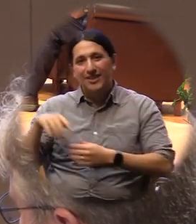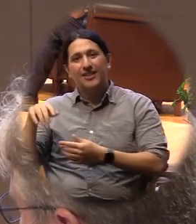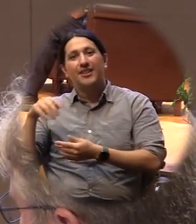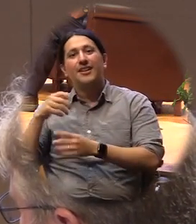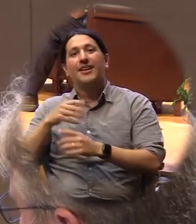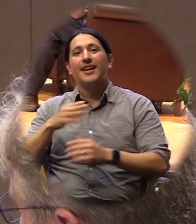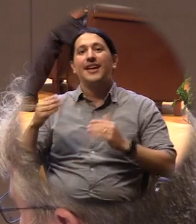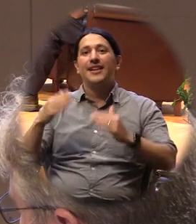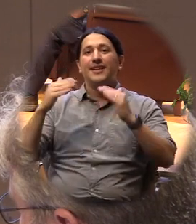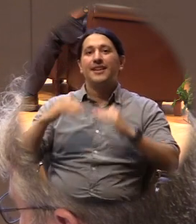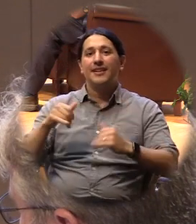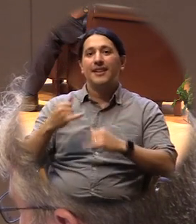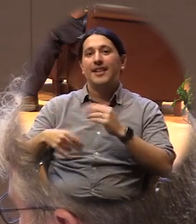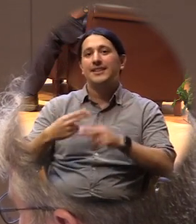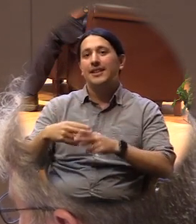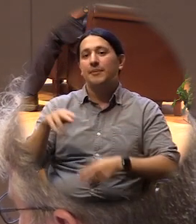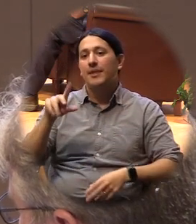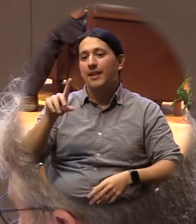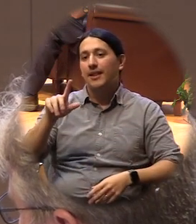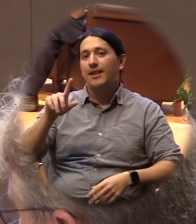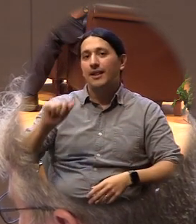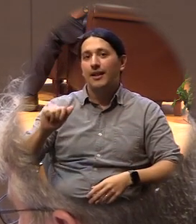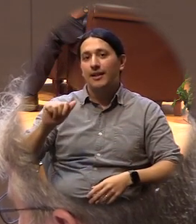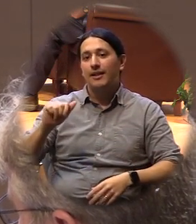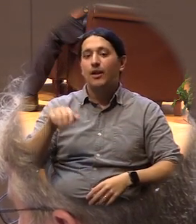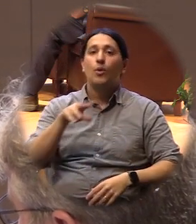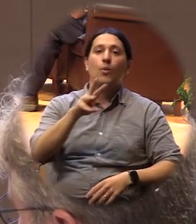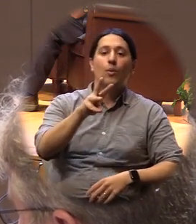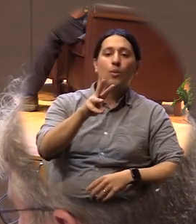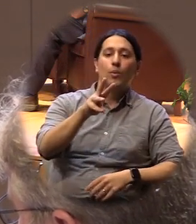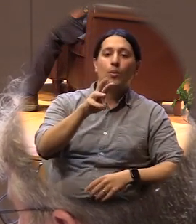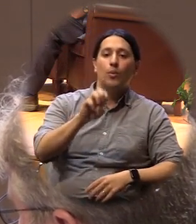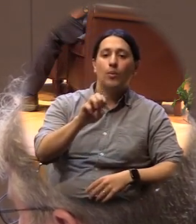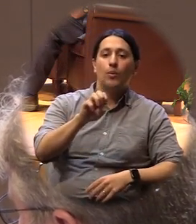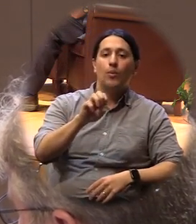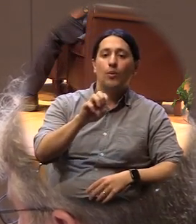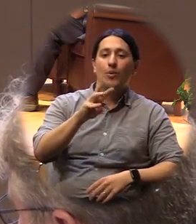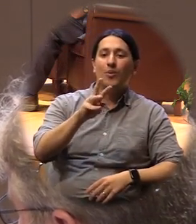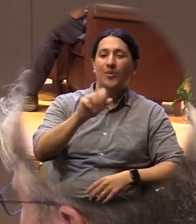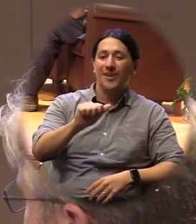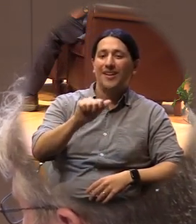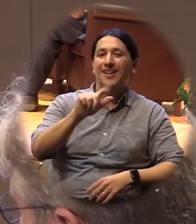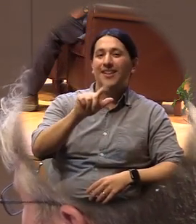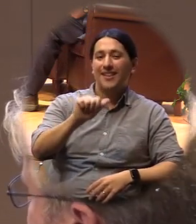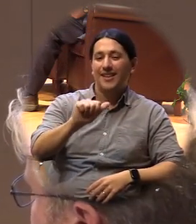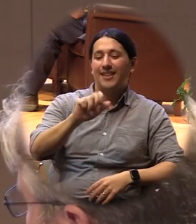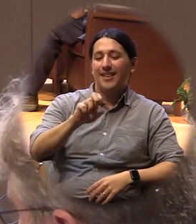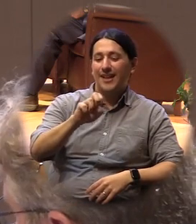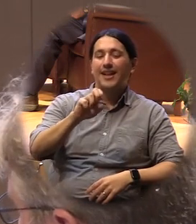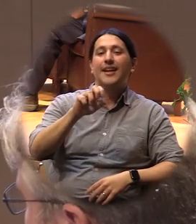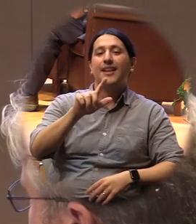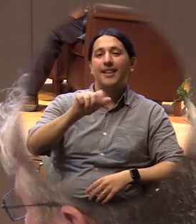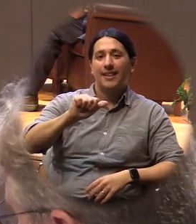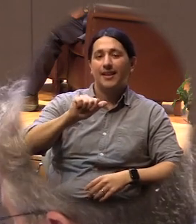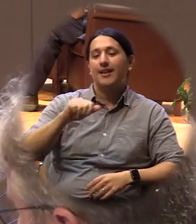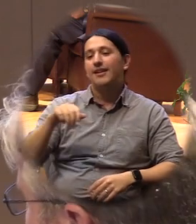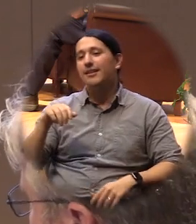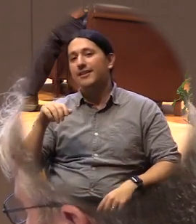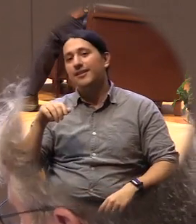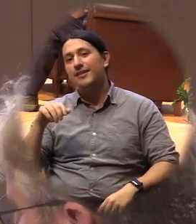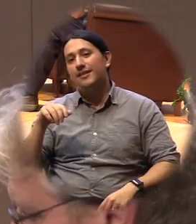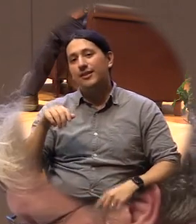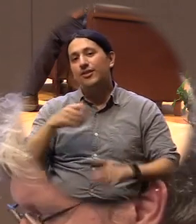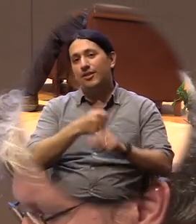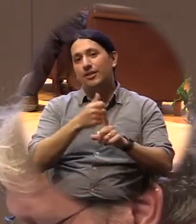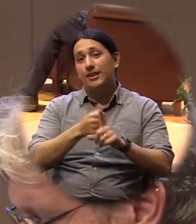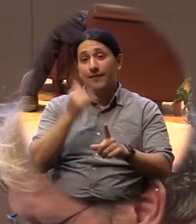nadenha and so I think if you just look up walela w-a-l-e-l-a they would probably come